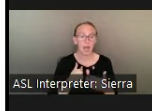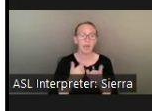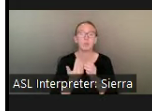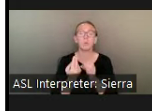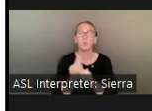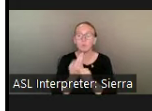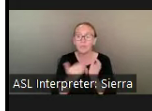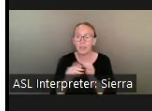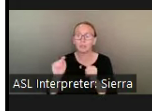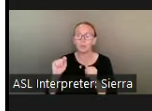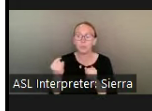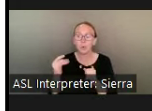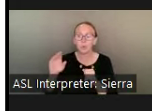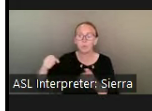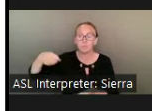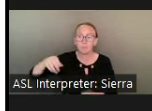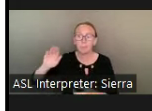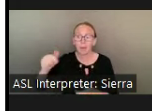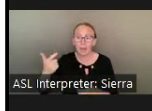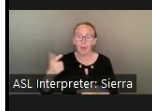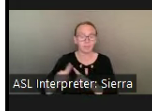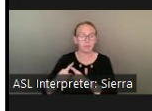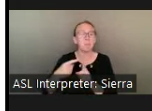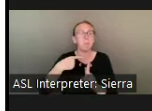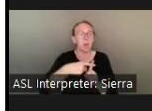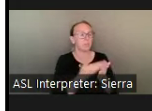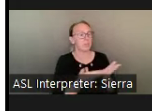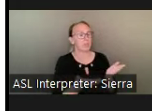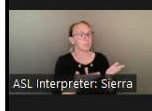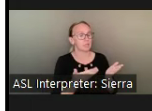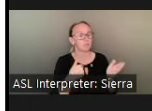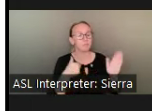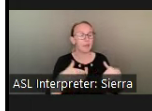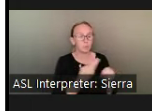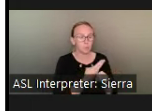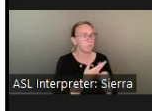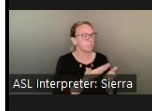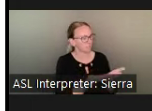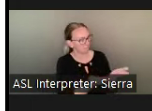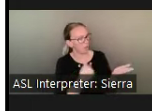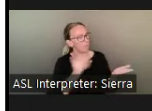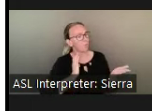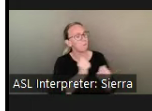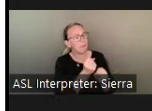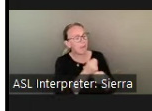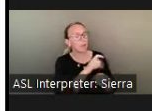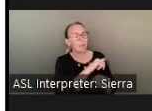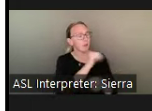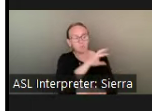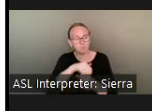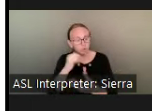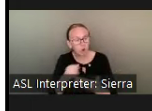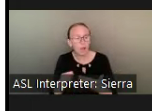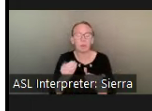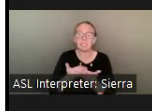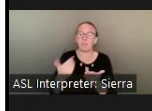that, I wanted to reuse things I didn't use. So anything that I made that wasn't going into a drawing, or things I found around